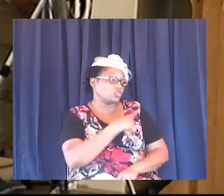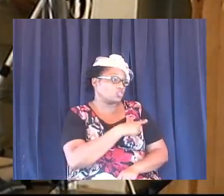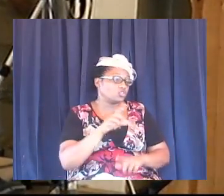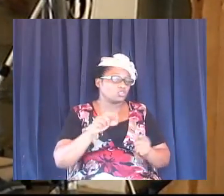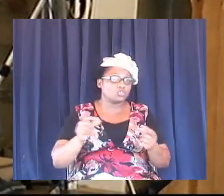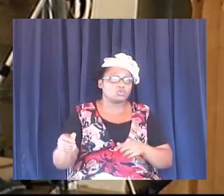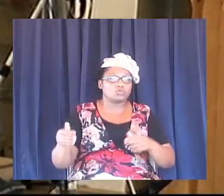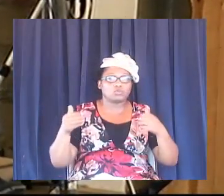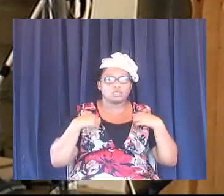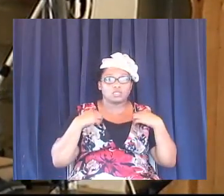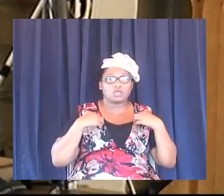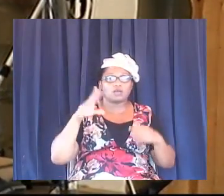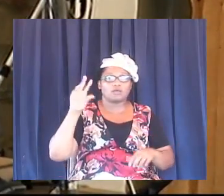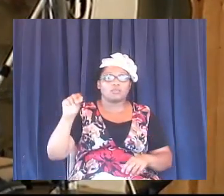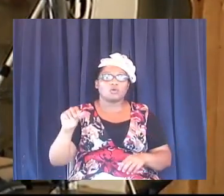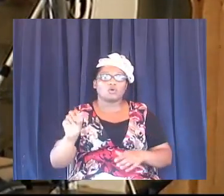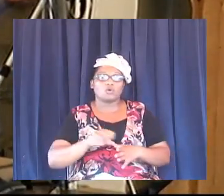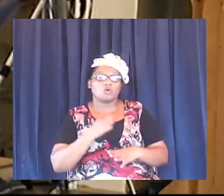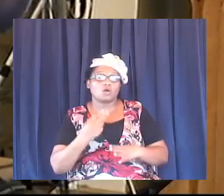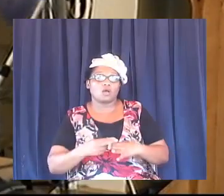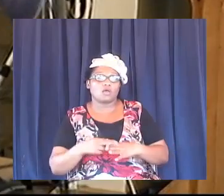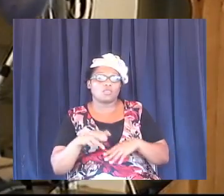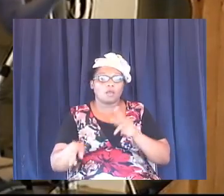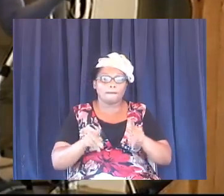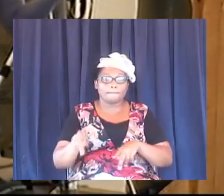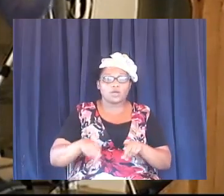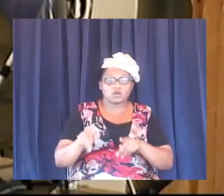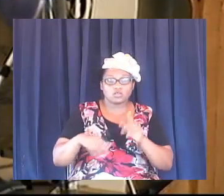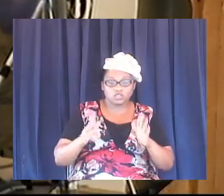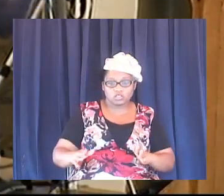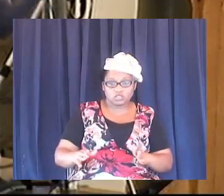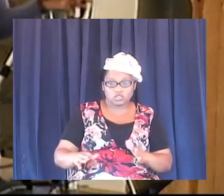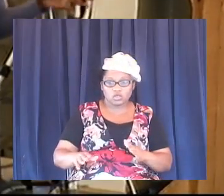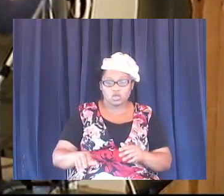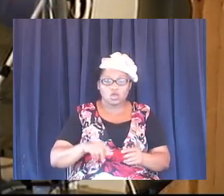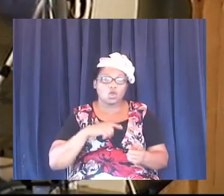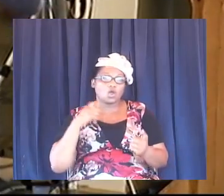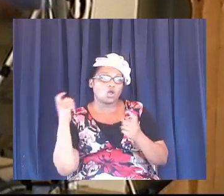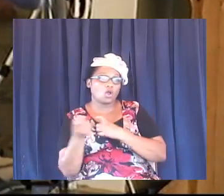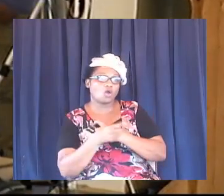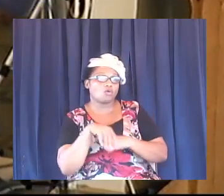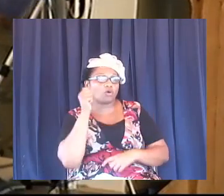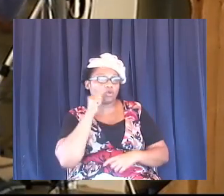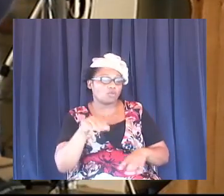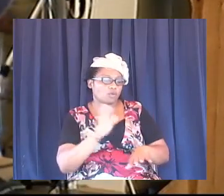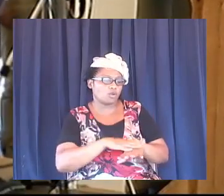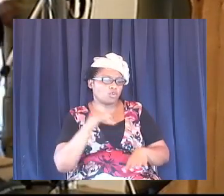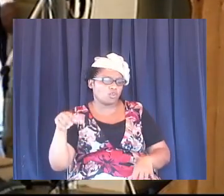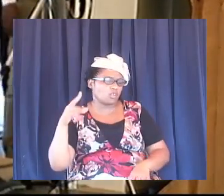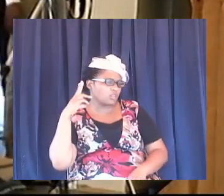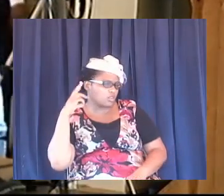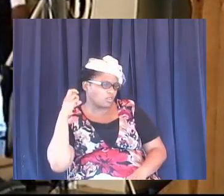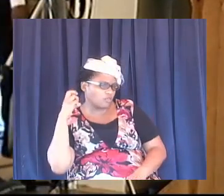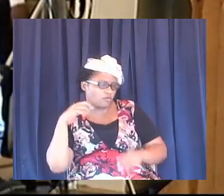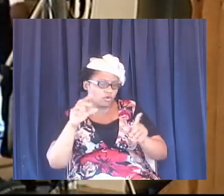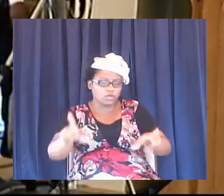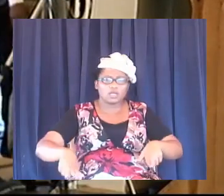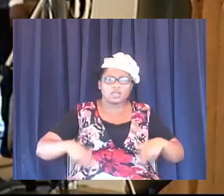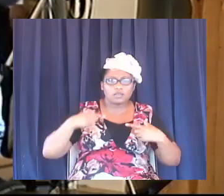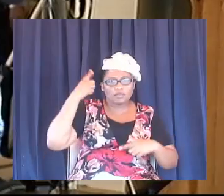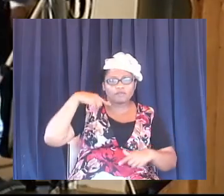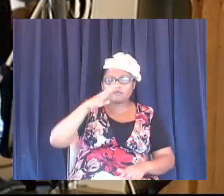other from calling on the phone and all of that. And I recognize that living for God is a